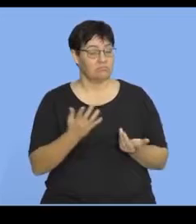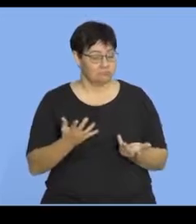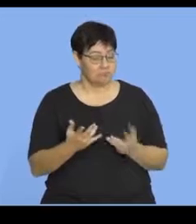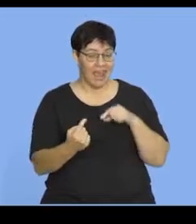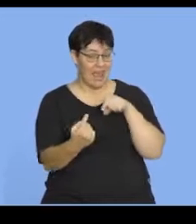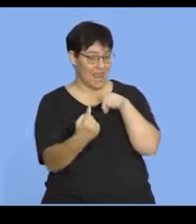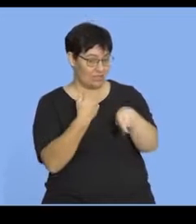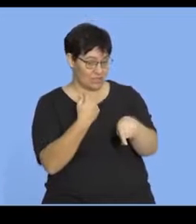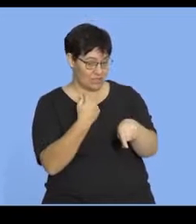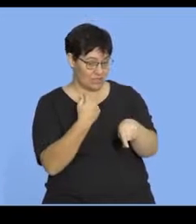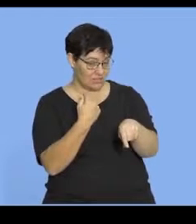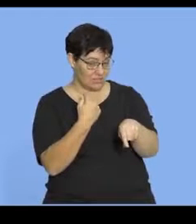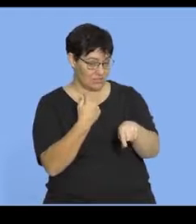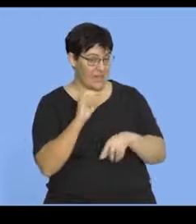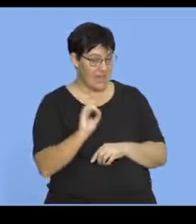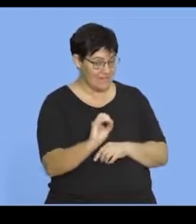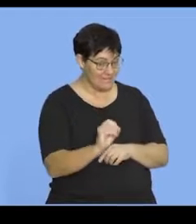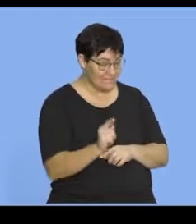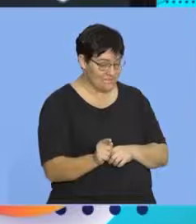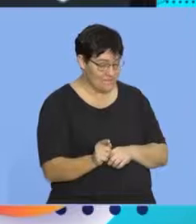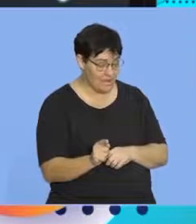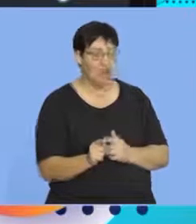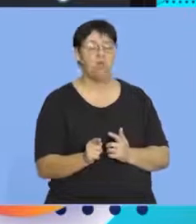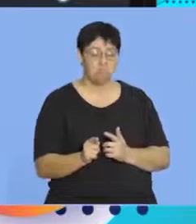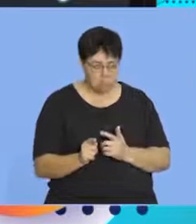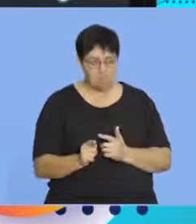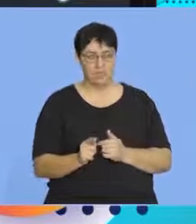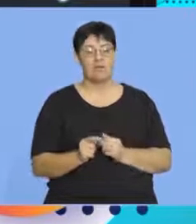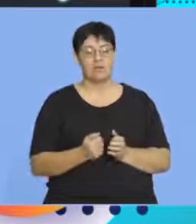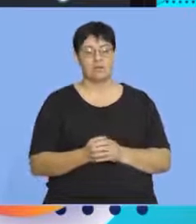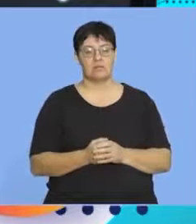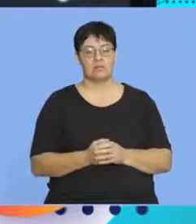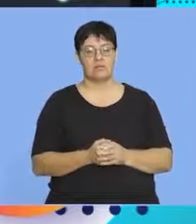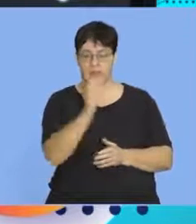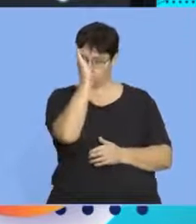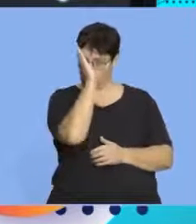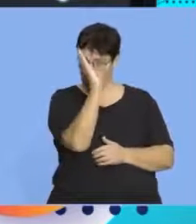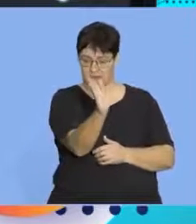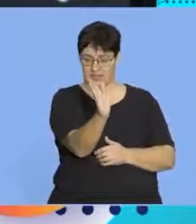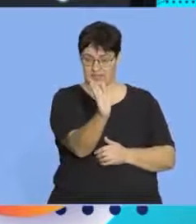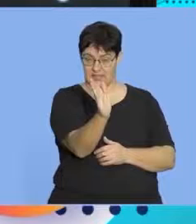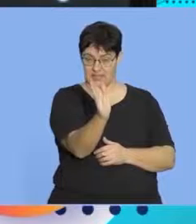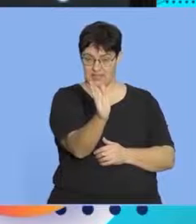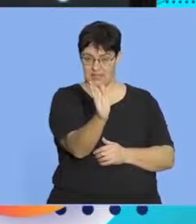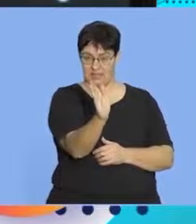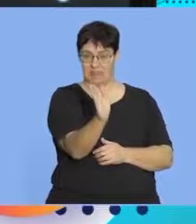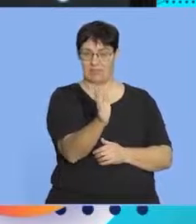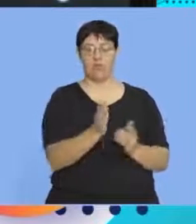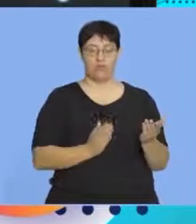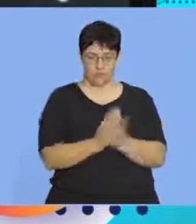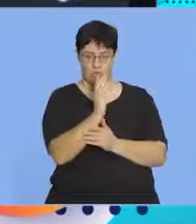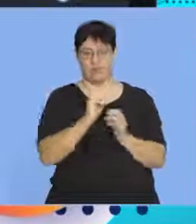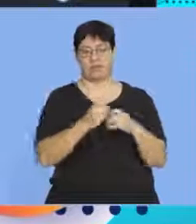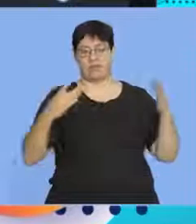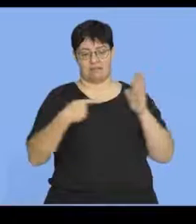an inverse proportionality, I will now draw a graph that's a straight line through